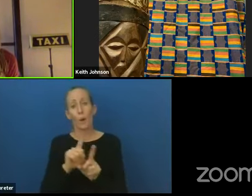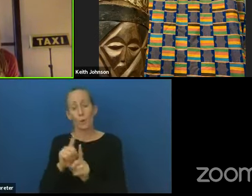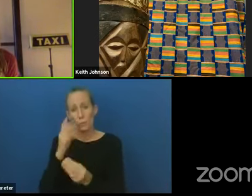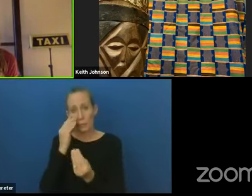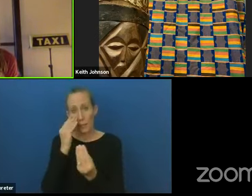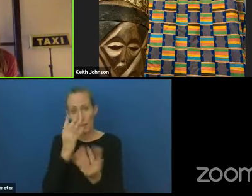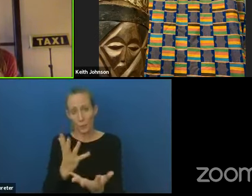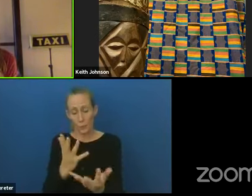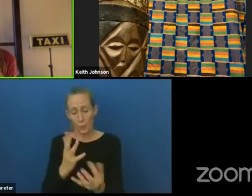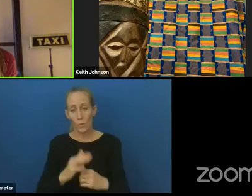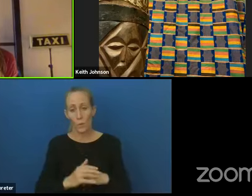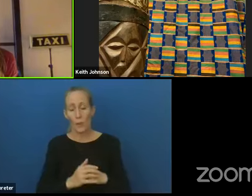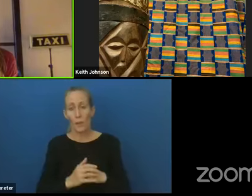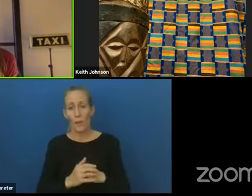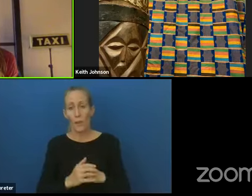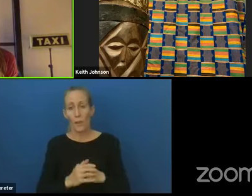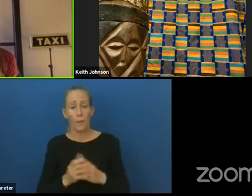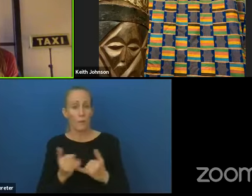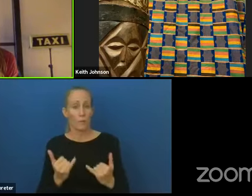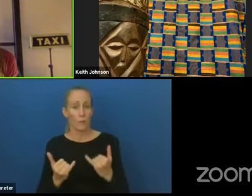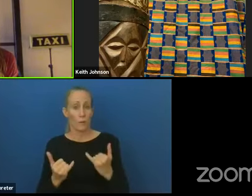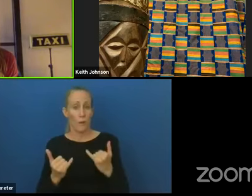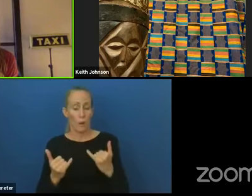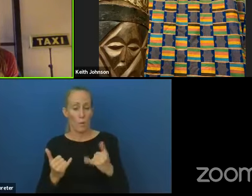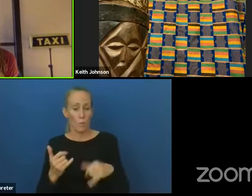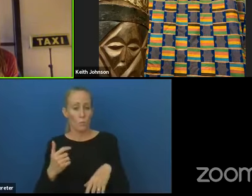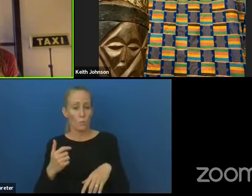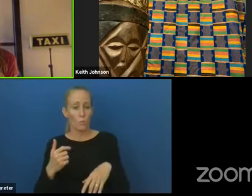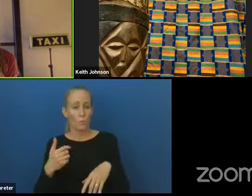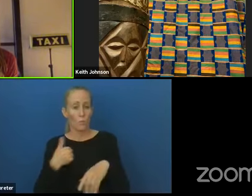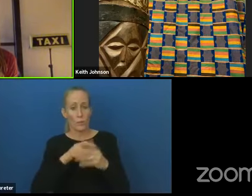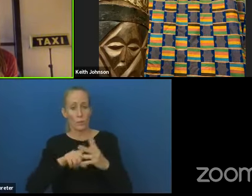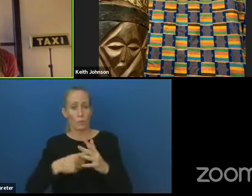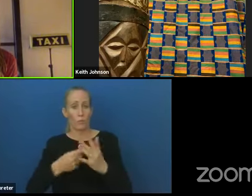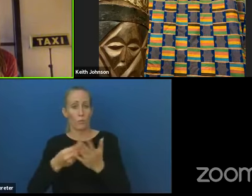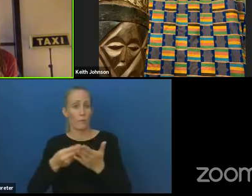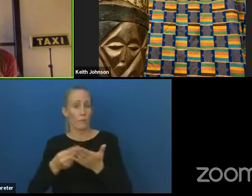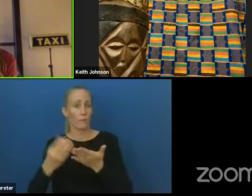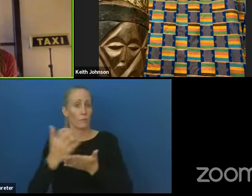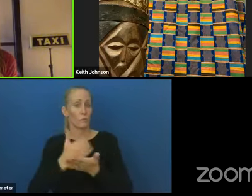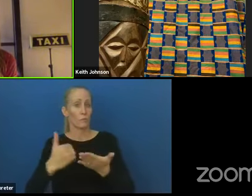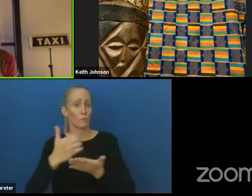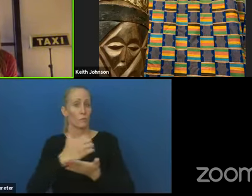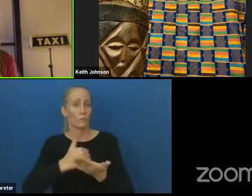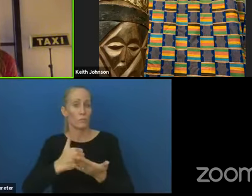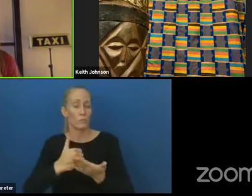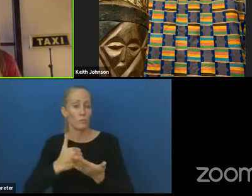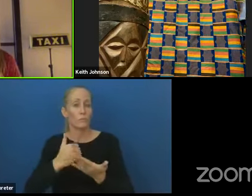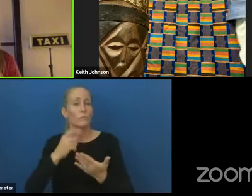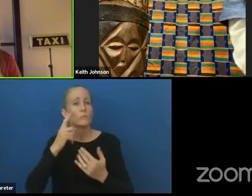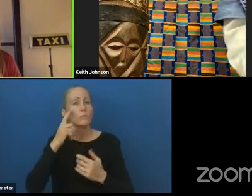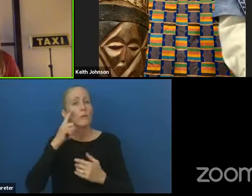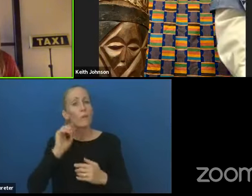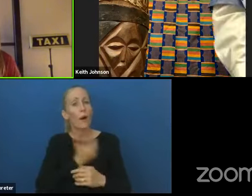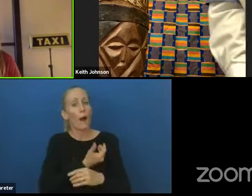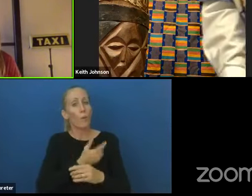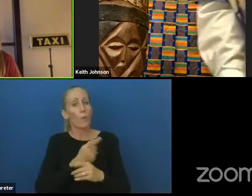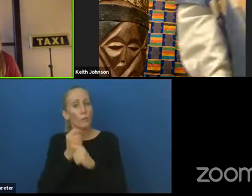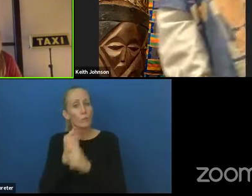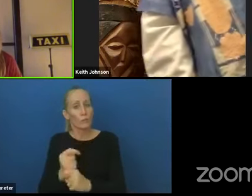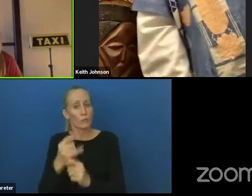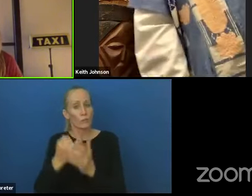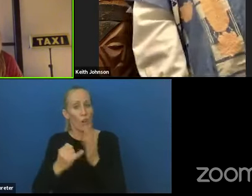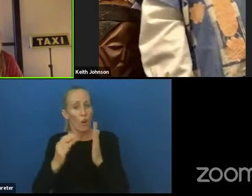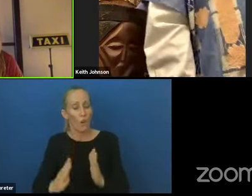in time, we are doing a fundraiser for some of our traditional artists in the state who have been hit